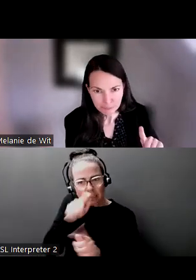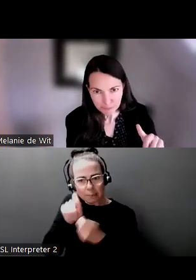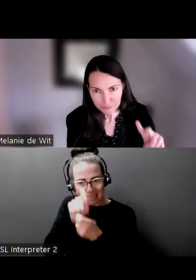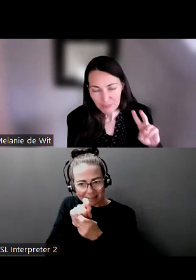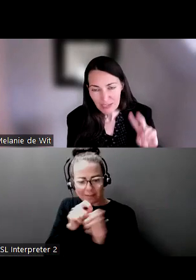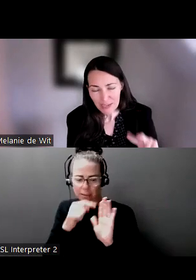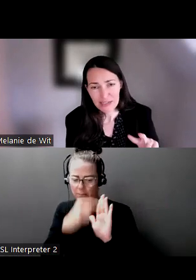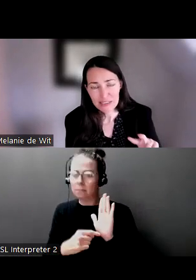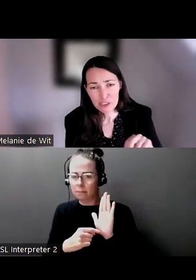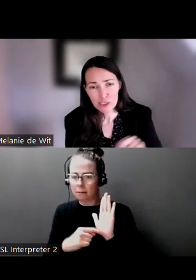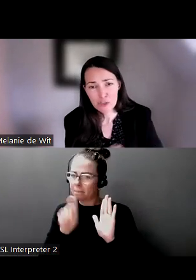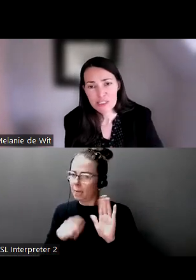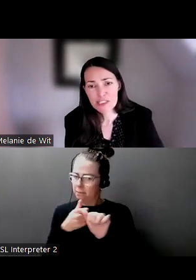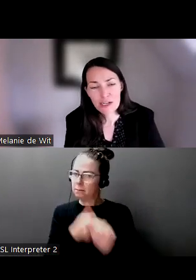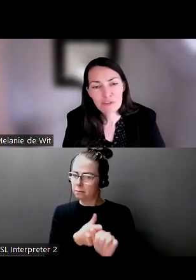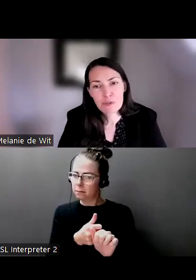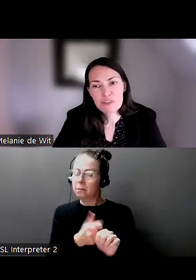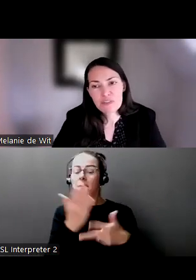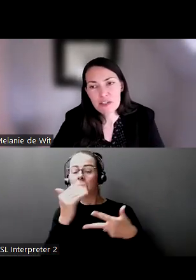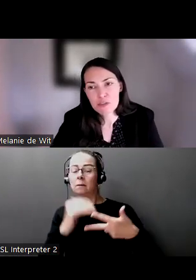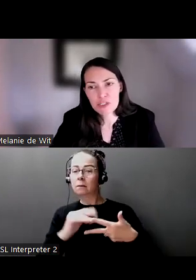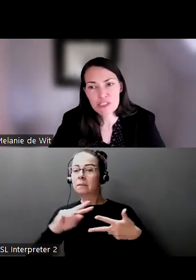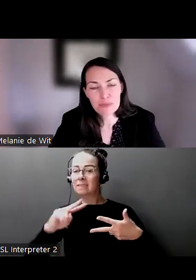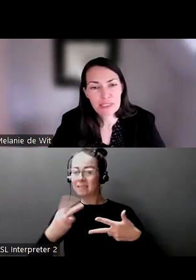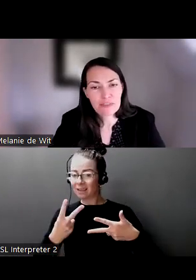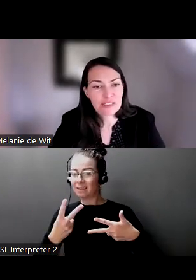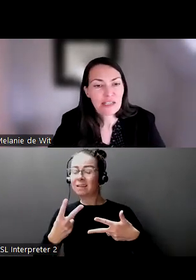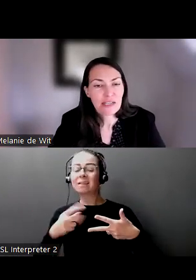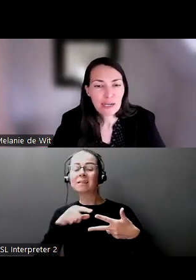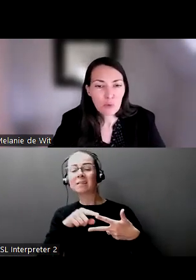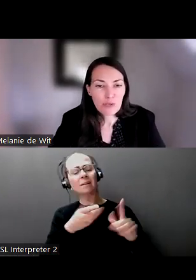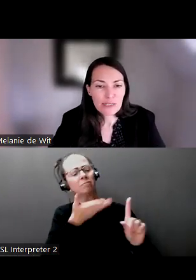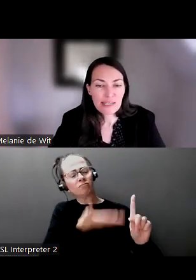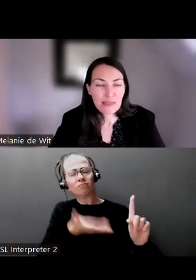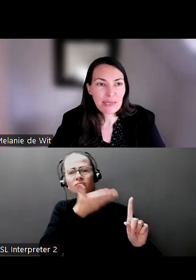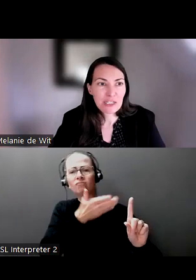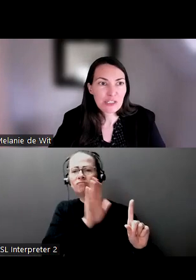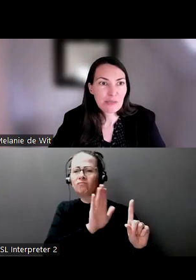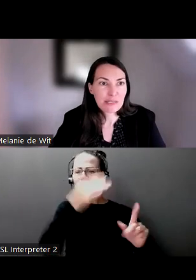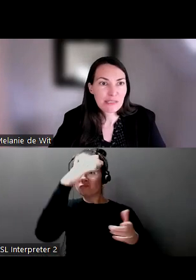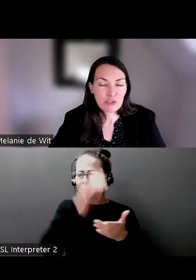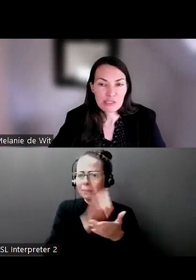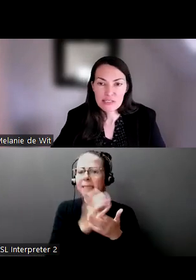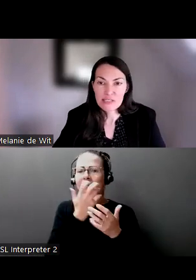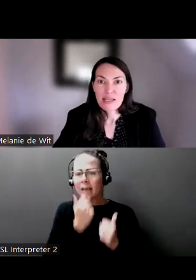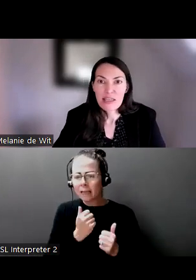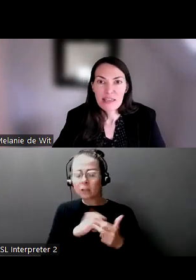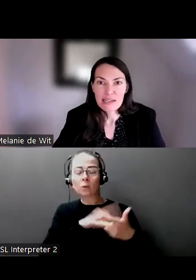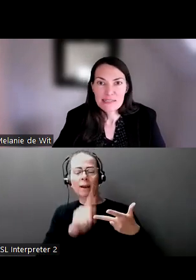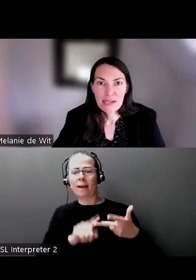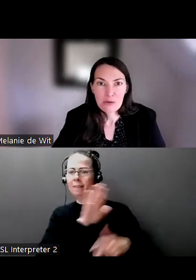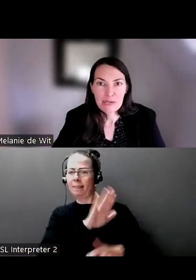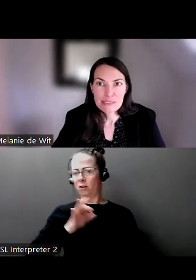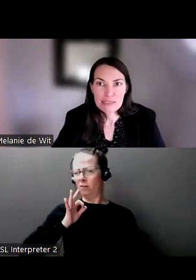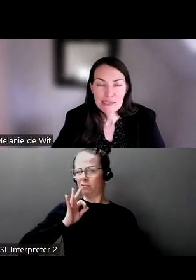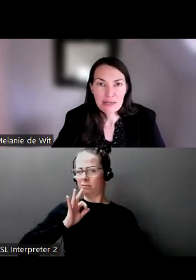binding. And then 2, aside from those values, wishes, and beliefs, what in the patient's best interest. That